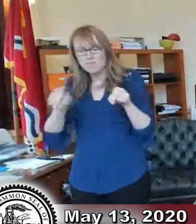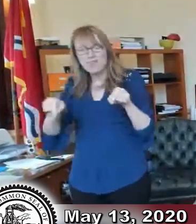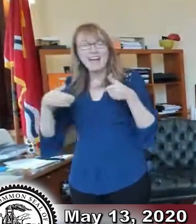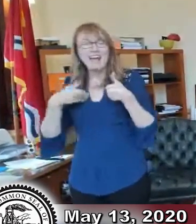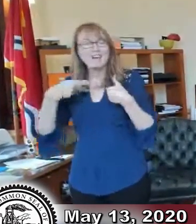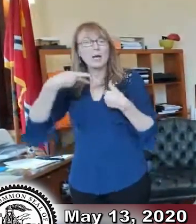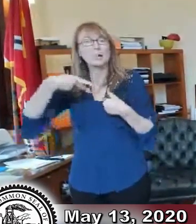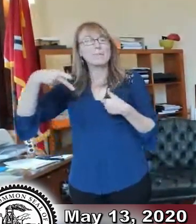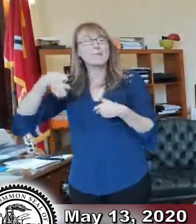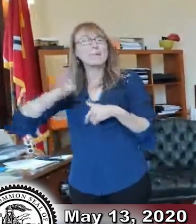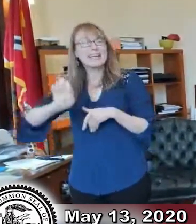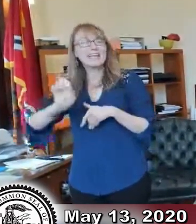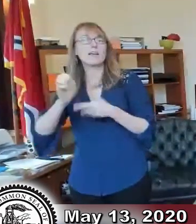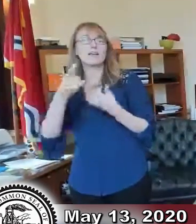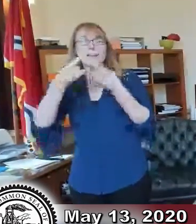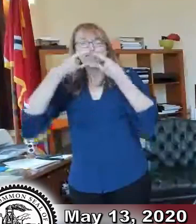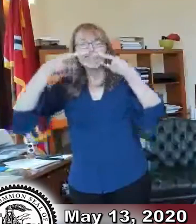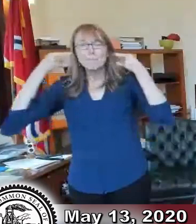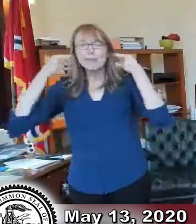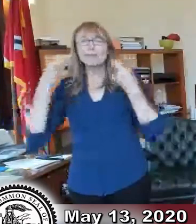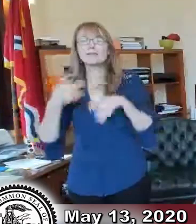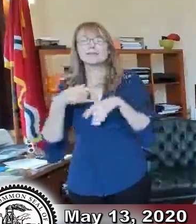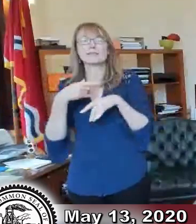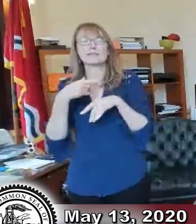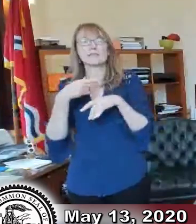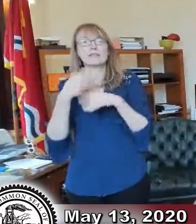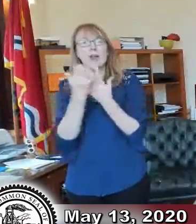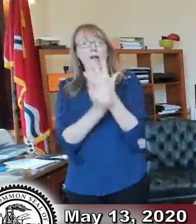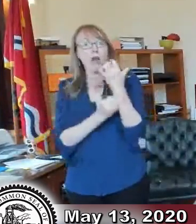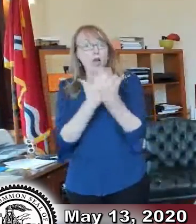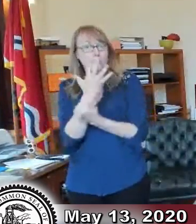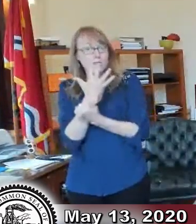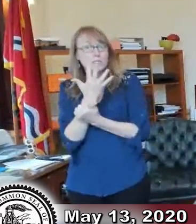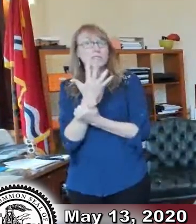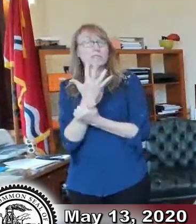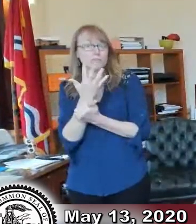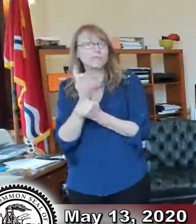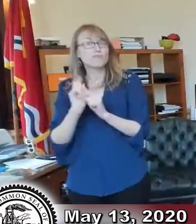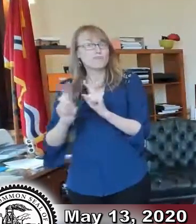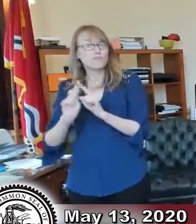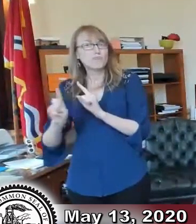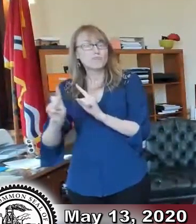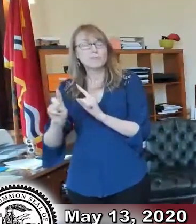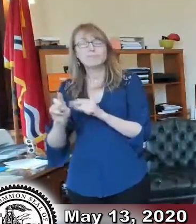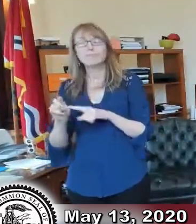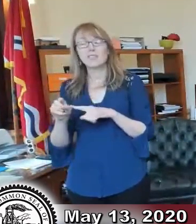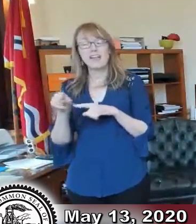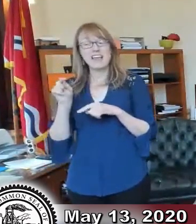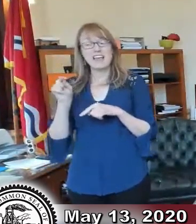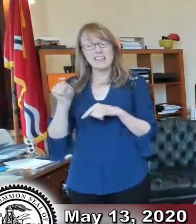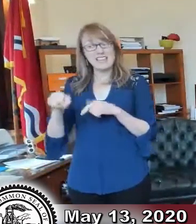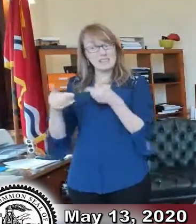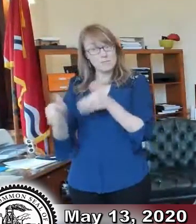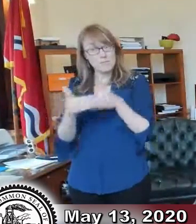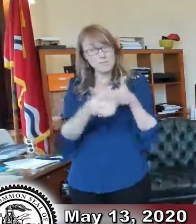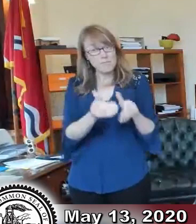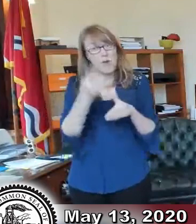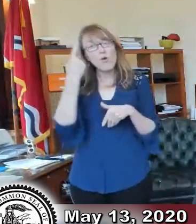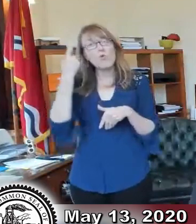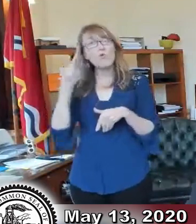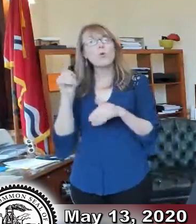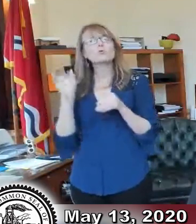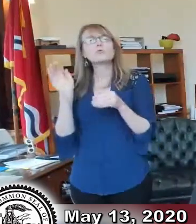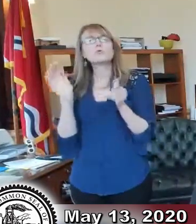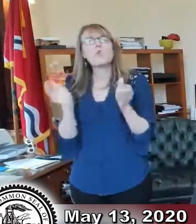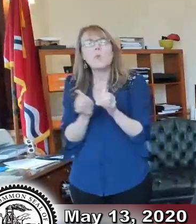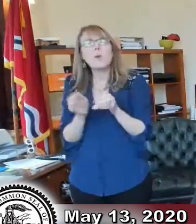is, I've got a sample here. A starter pack for small businesses, so businesses with 10 employees or less. We think most